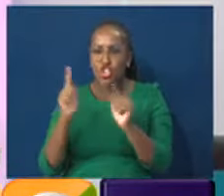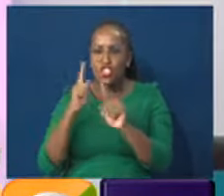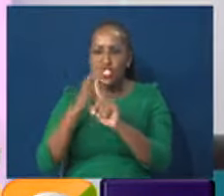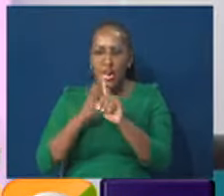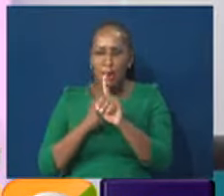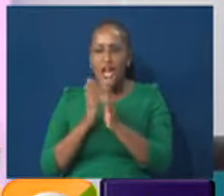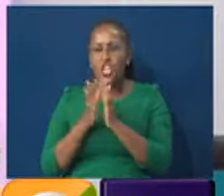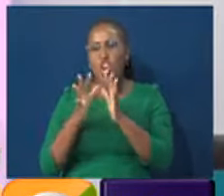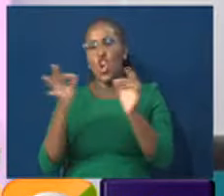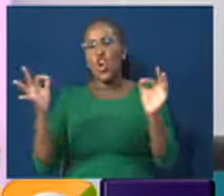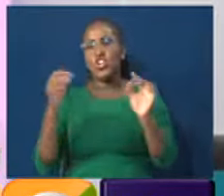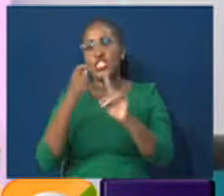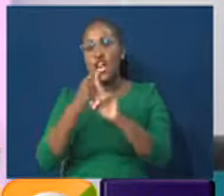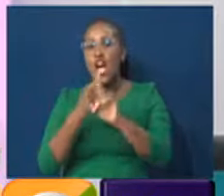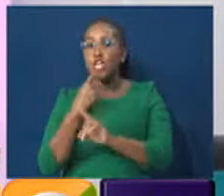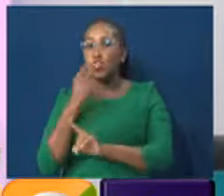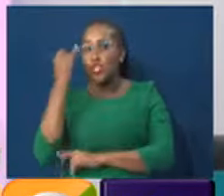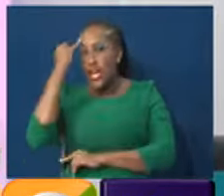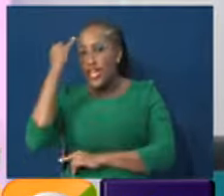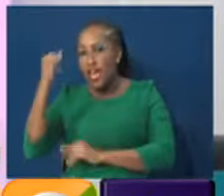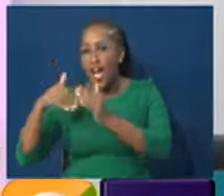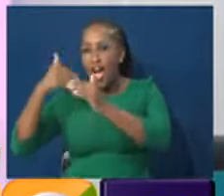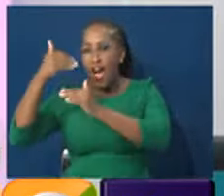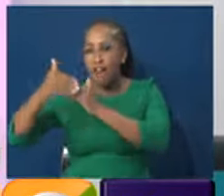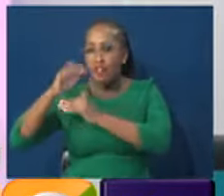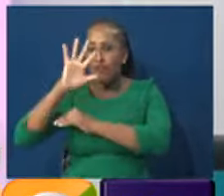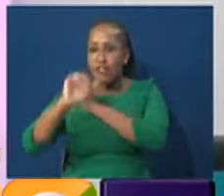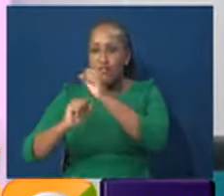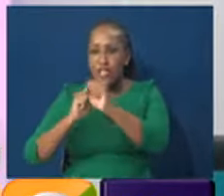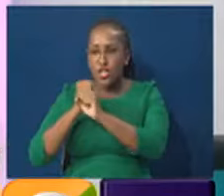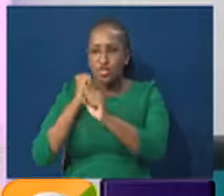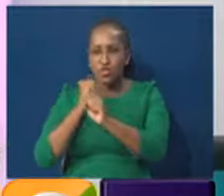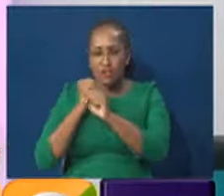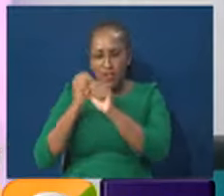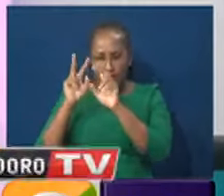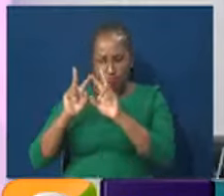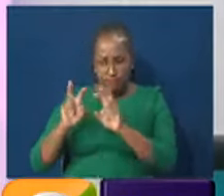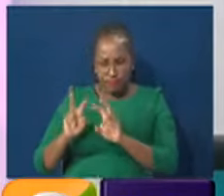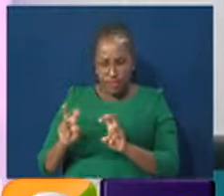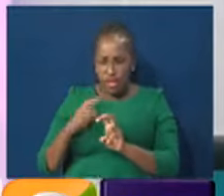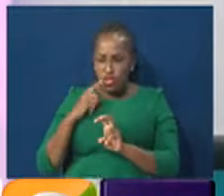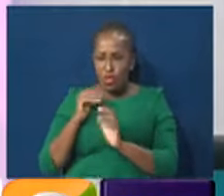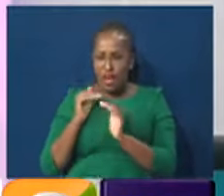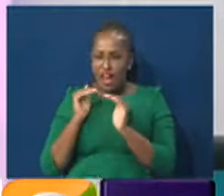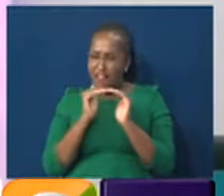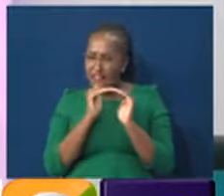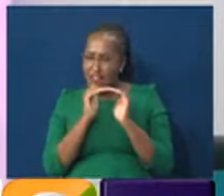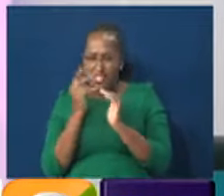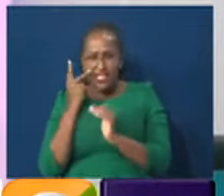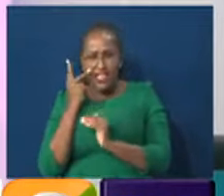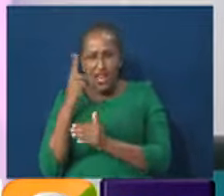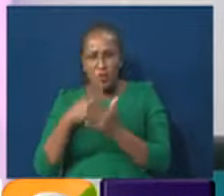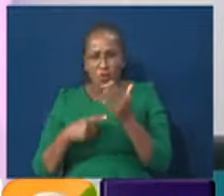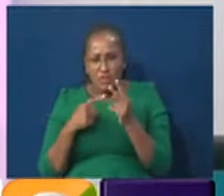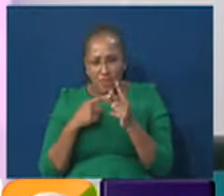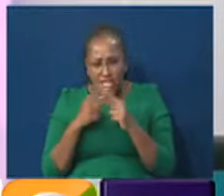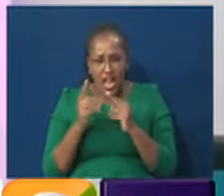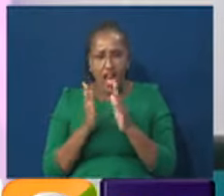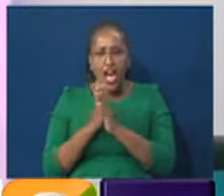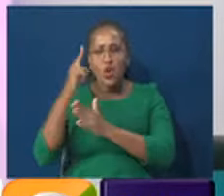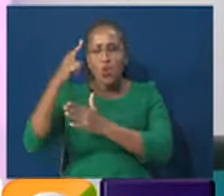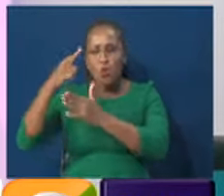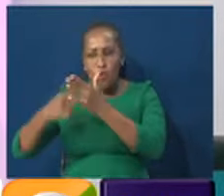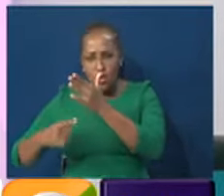So the idea is that at the end of the 5 years, we'll do an analysis. Okay. For the average, looking at what has started and what